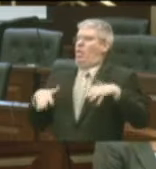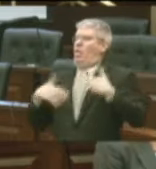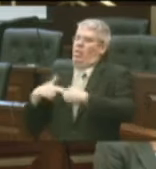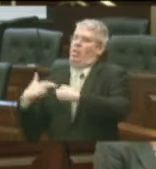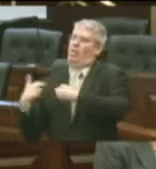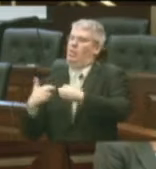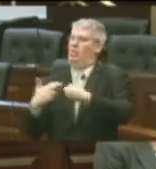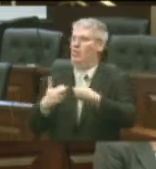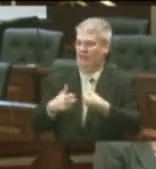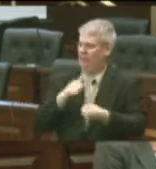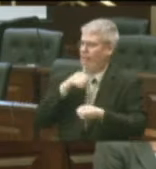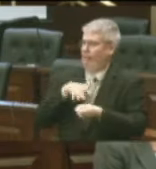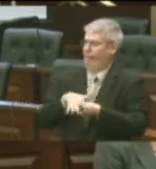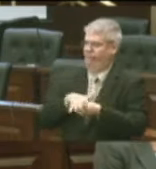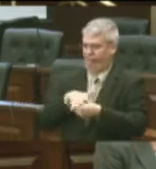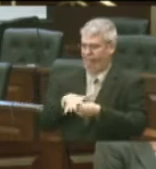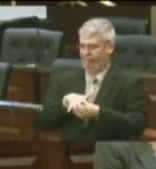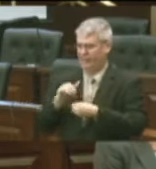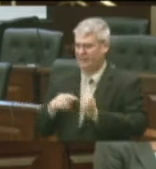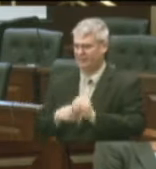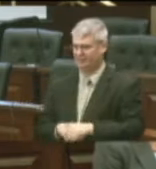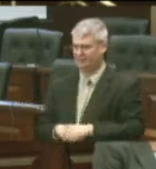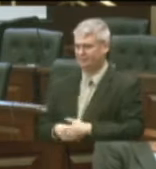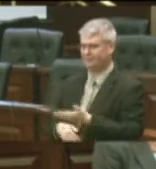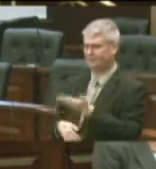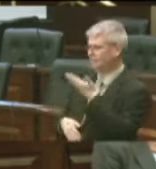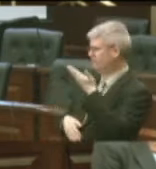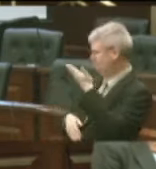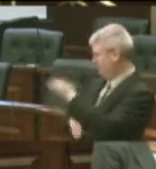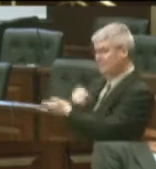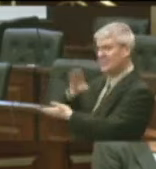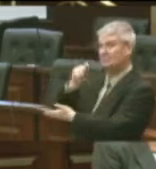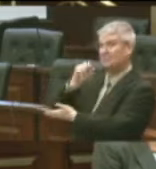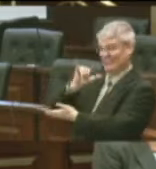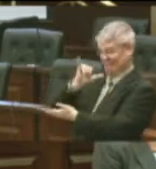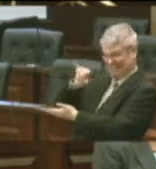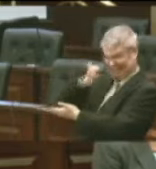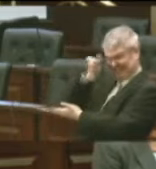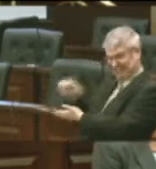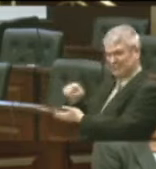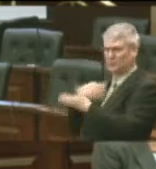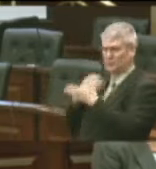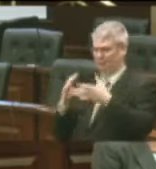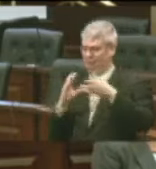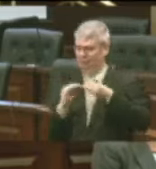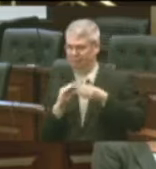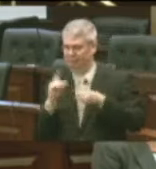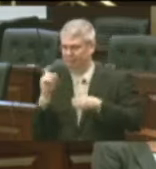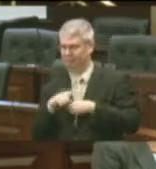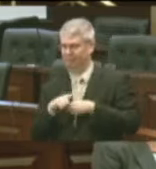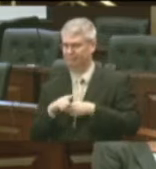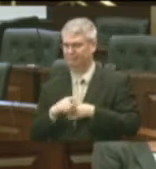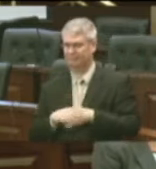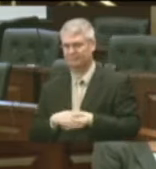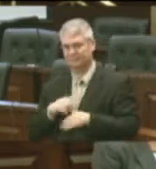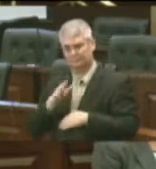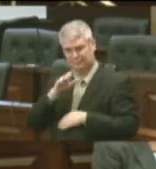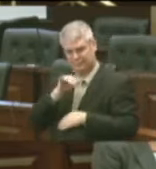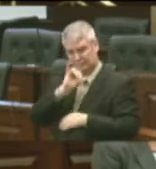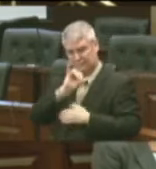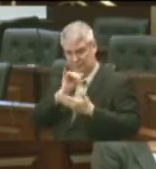Once again, just a quick follow-up, Governor. So as I understand, the Treasury guidance says that up to $500 per